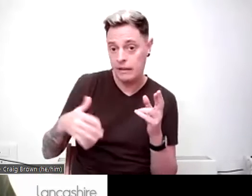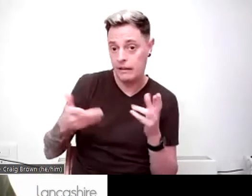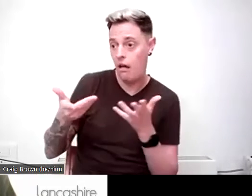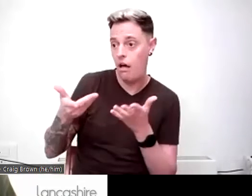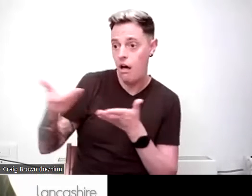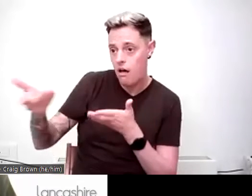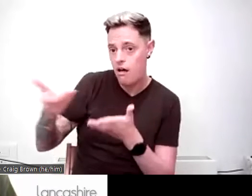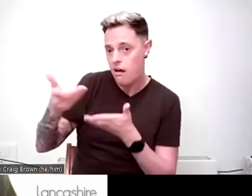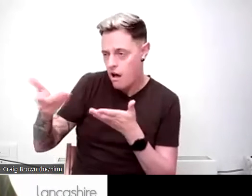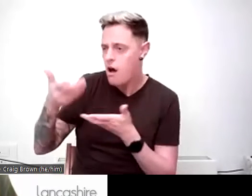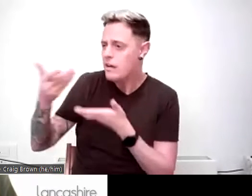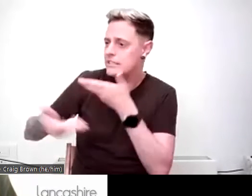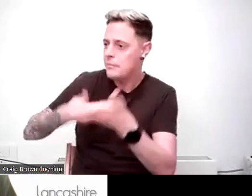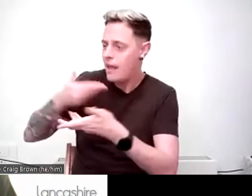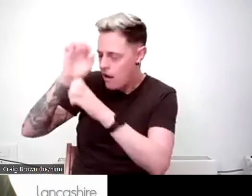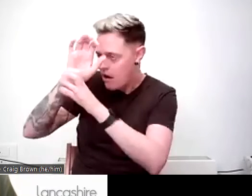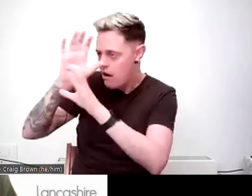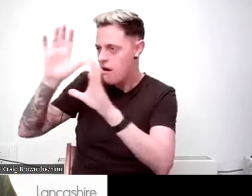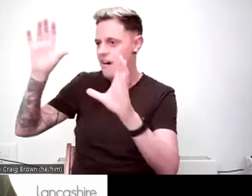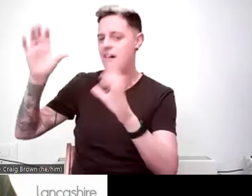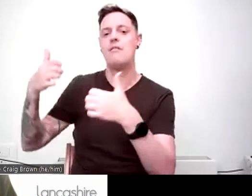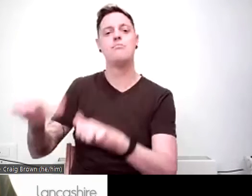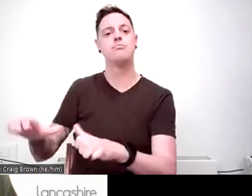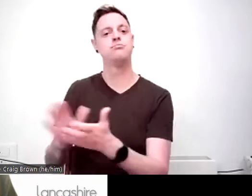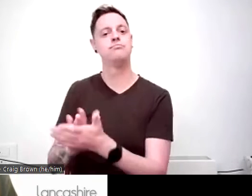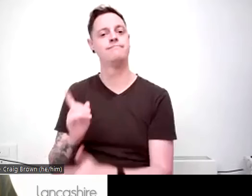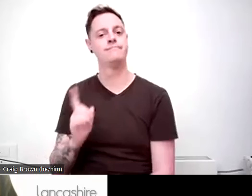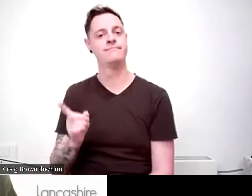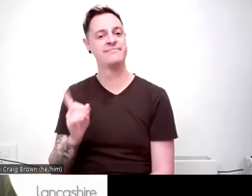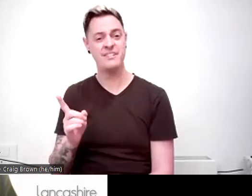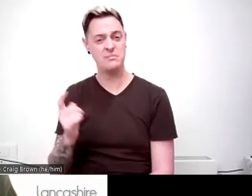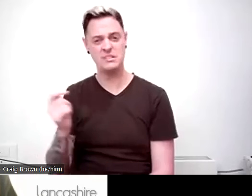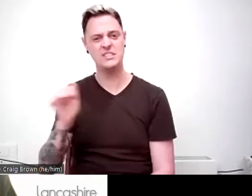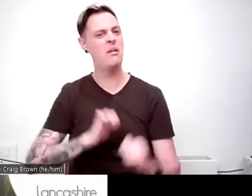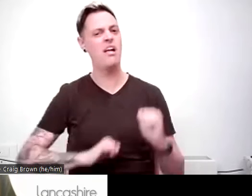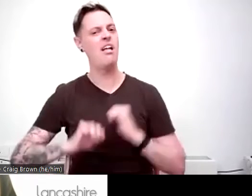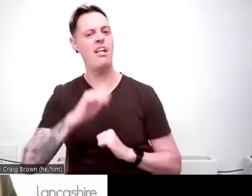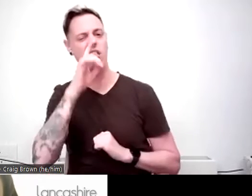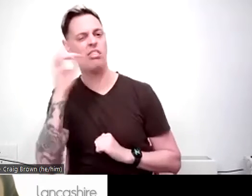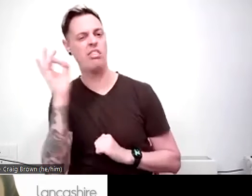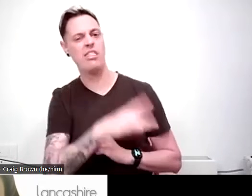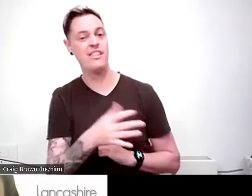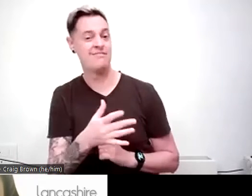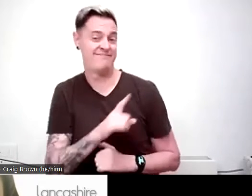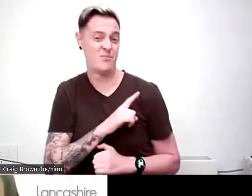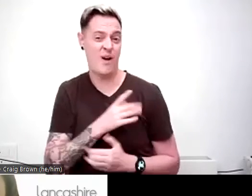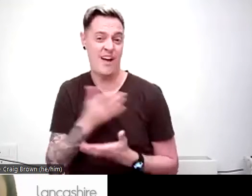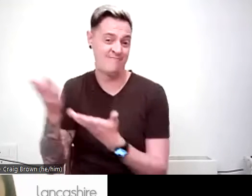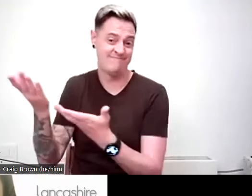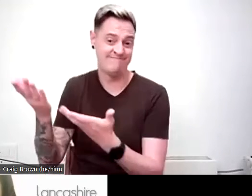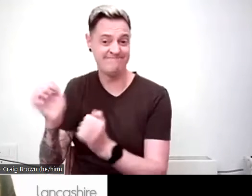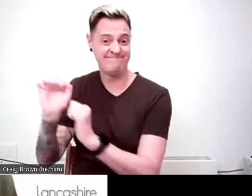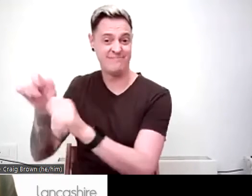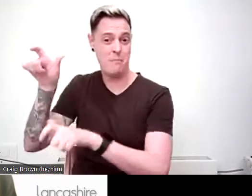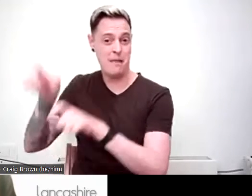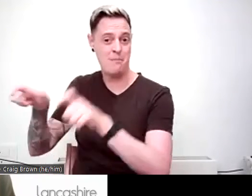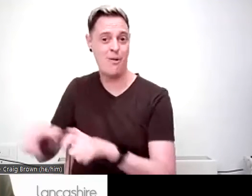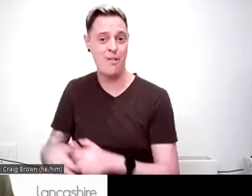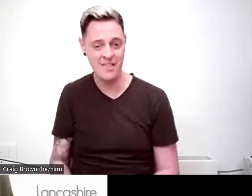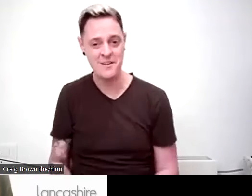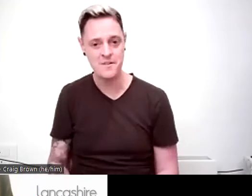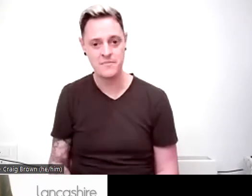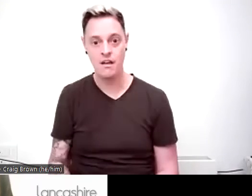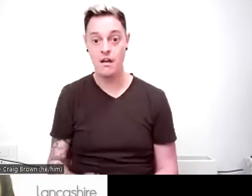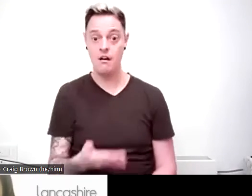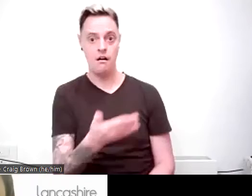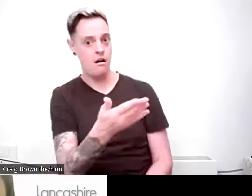explain why we were doing it. But then sometimes people kind of want an argument, don't they? So it could have been either or. But I mean, that's social media, isn't it?